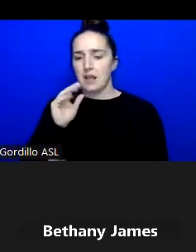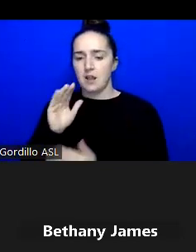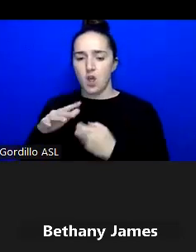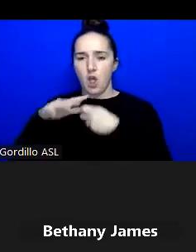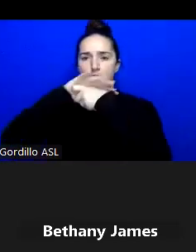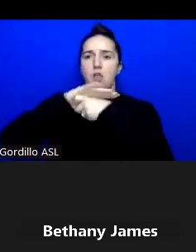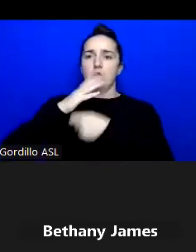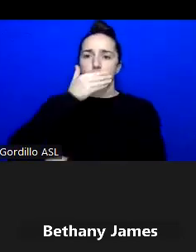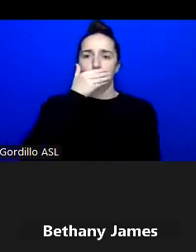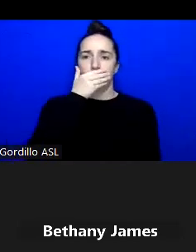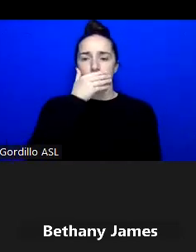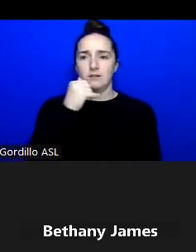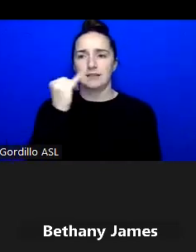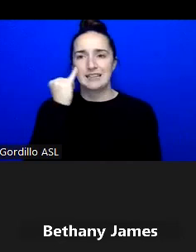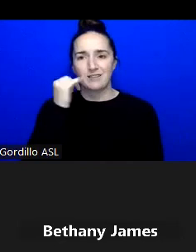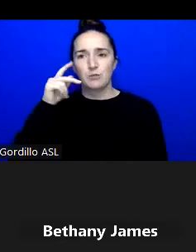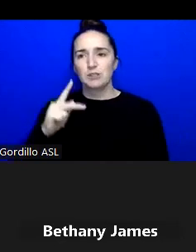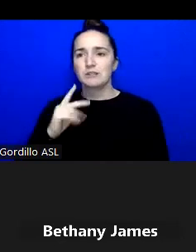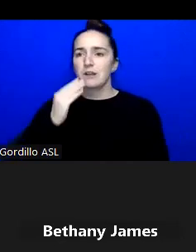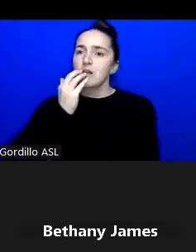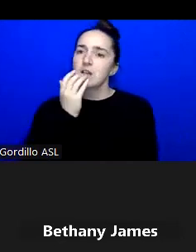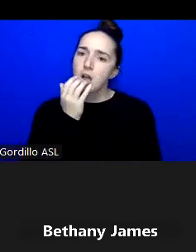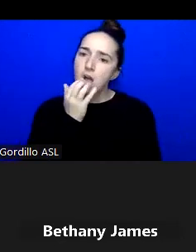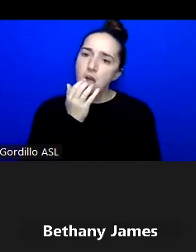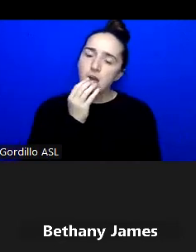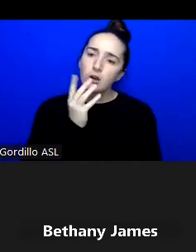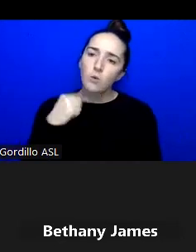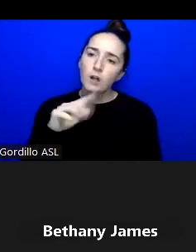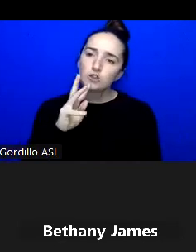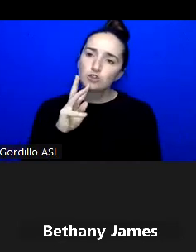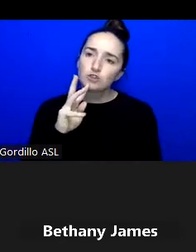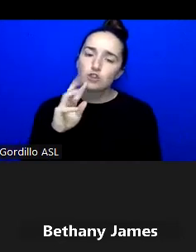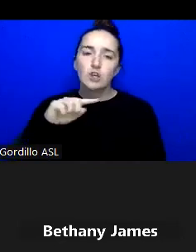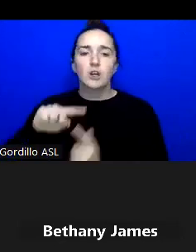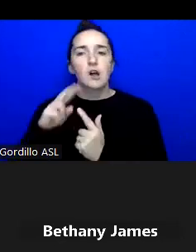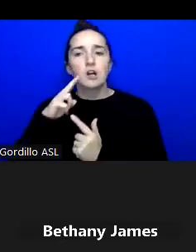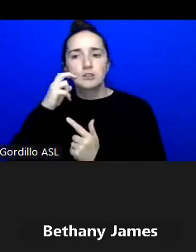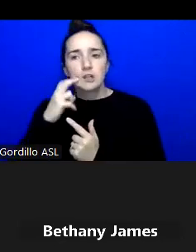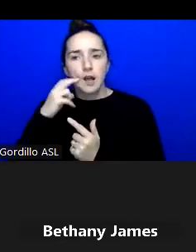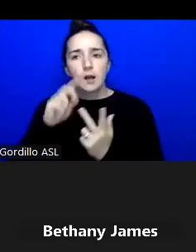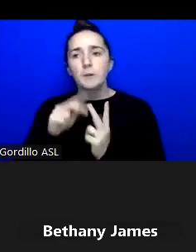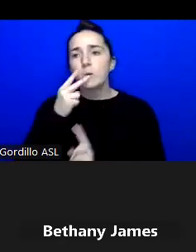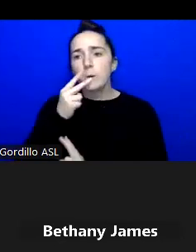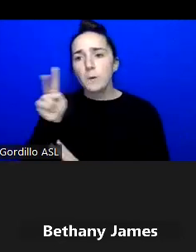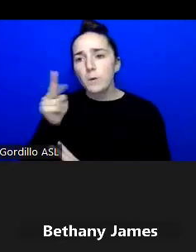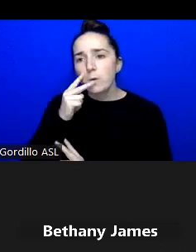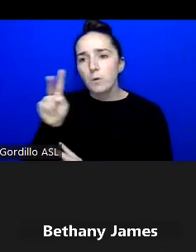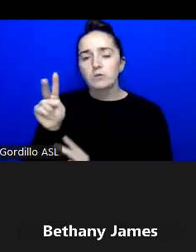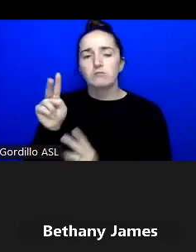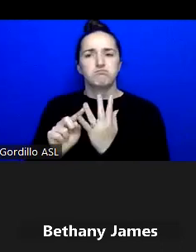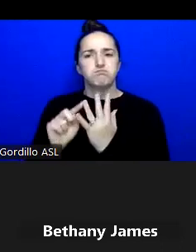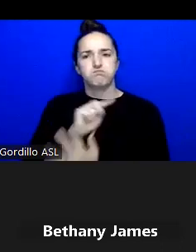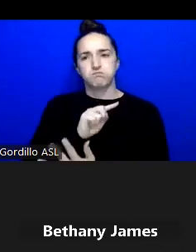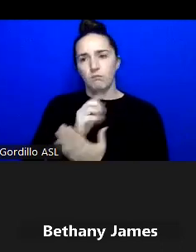that are putting their lips or putting their fingers on their lips, or chewing gum, smoking, there's lots of things that can impede